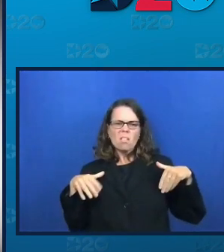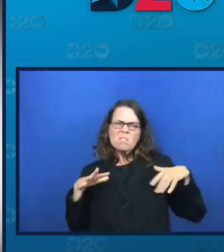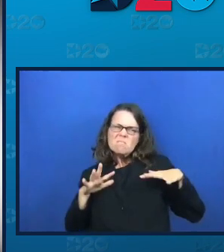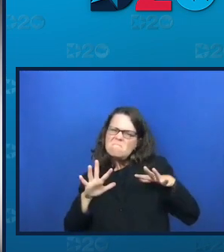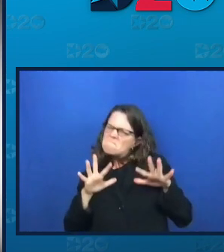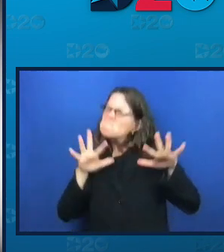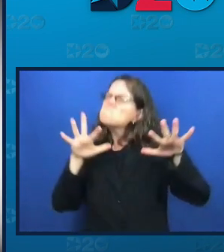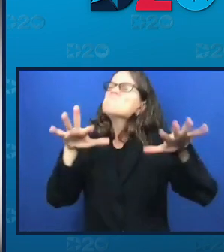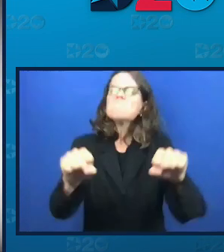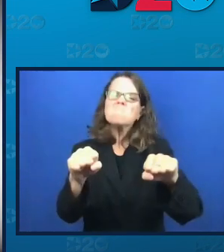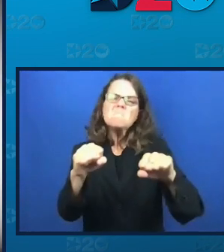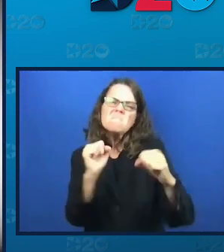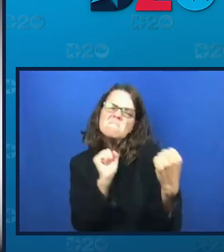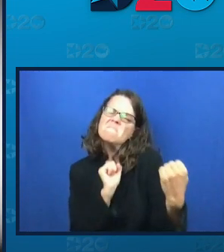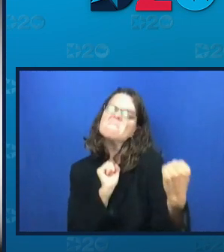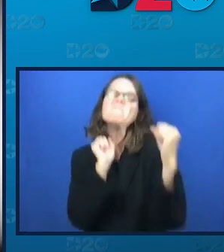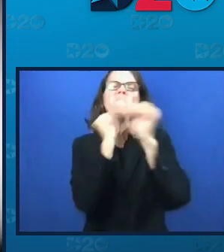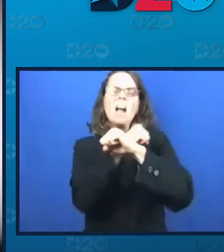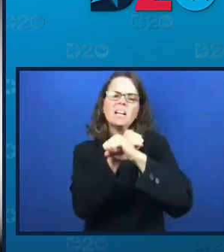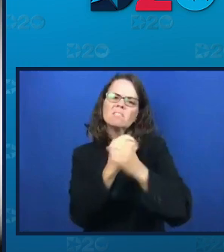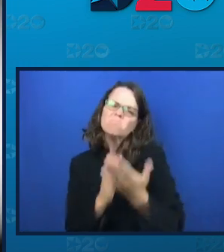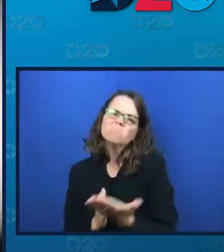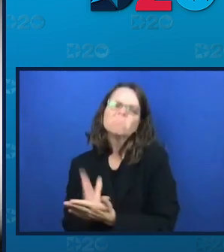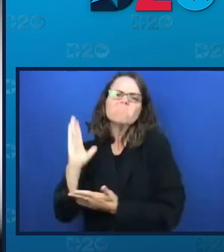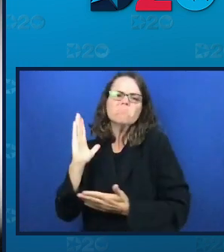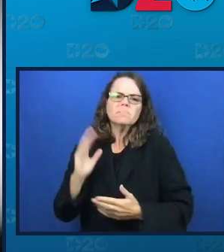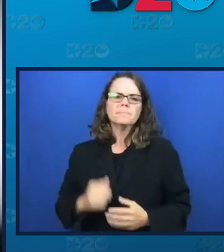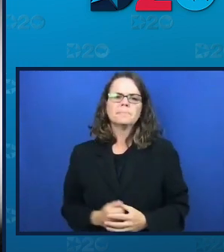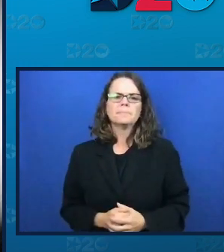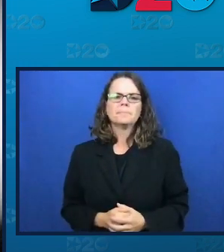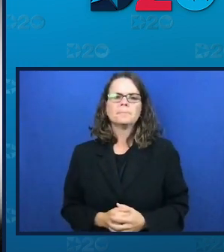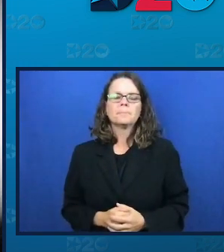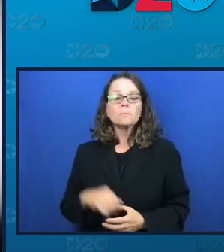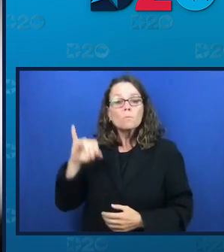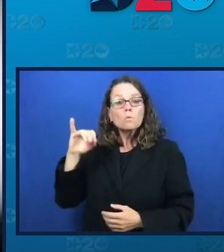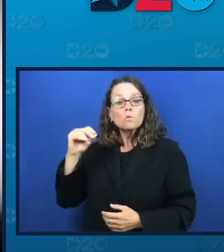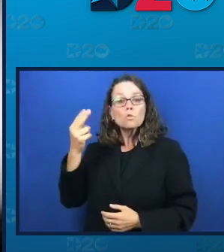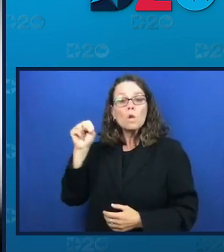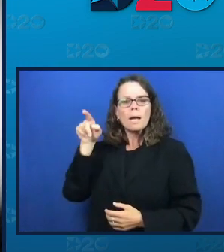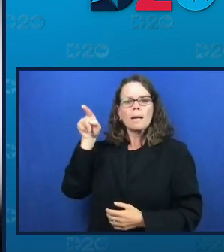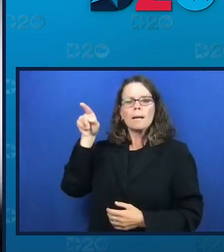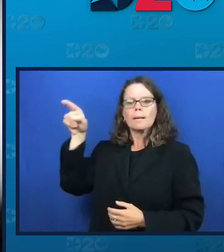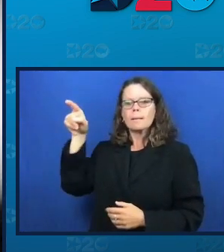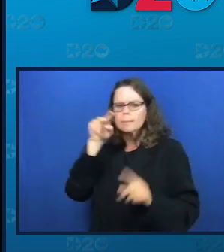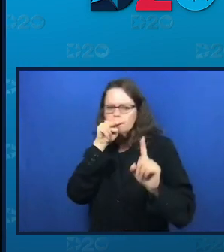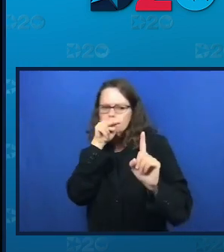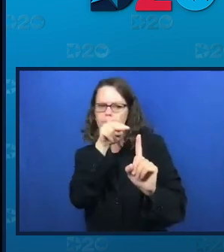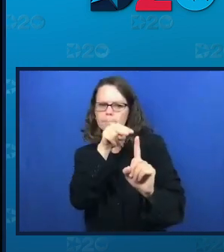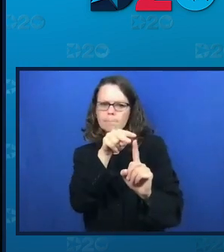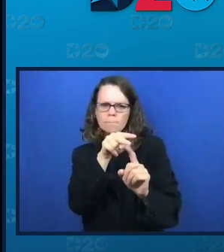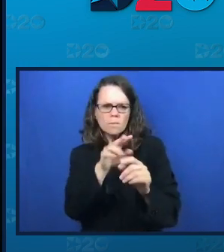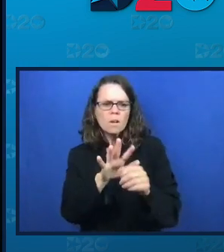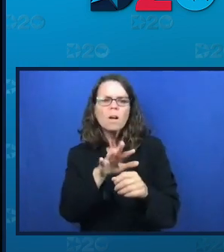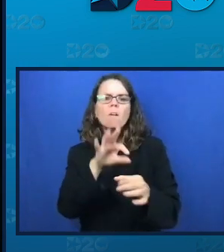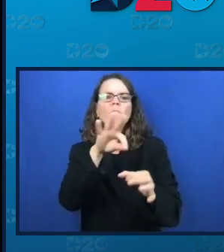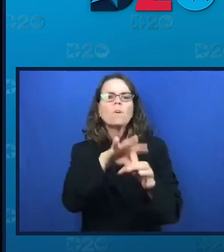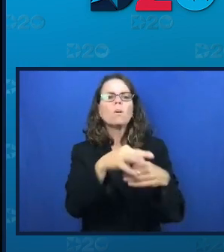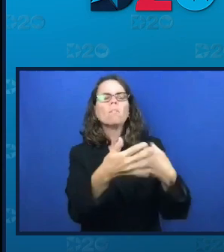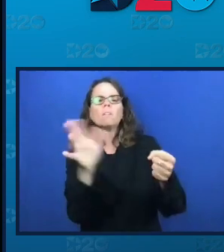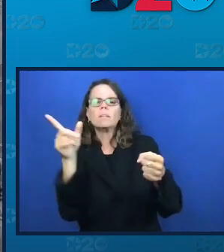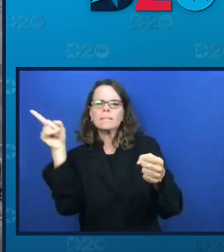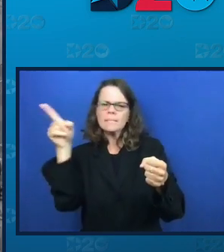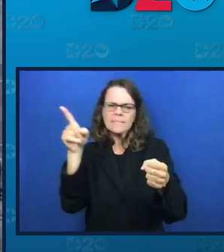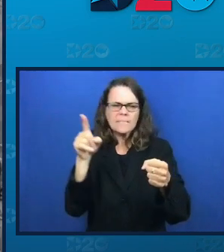John was focused on ending voter suppression, and it wasn't that he was a great orator, it's that he was a great